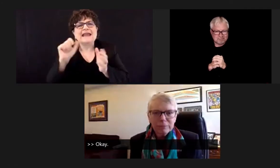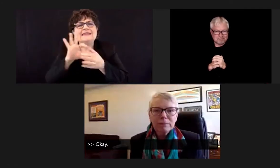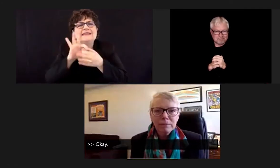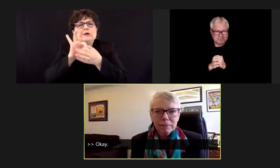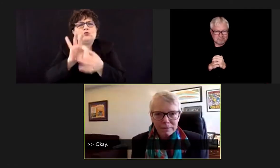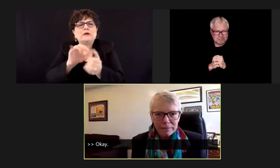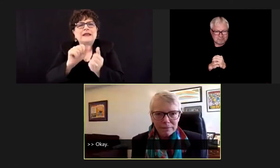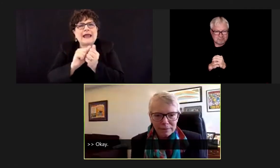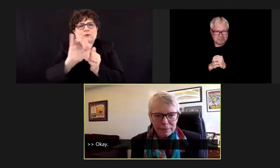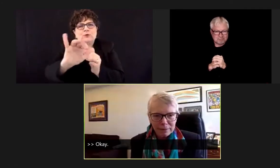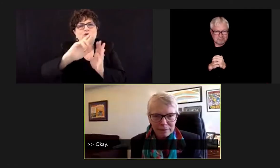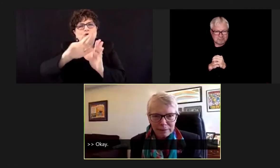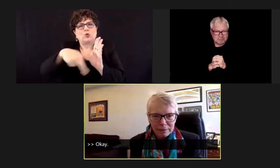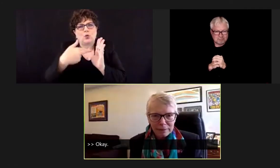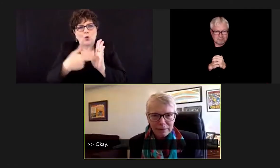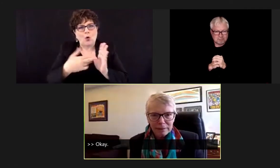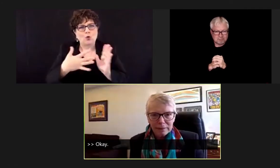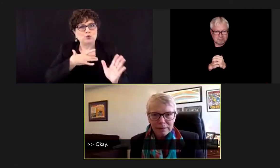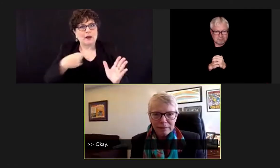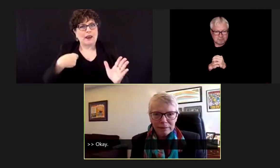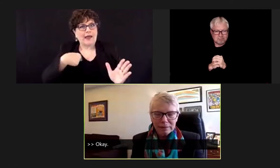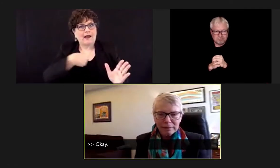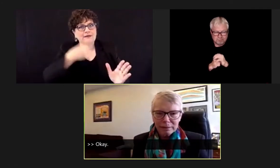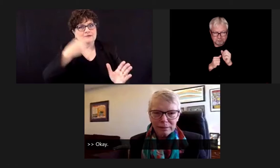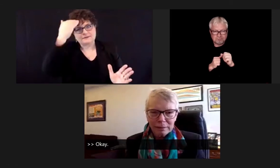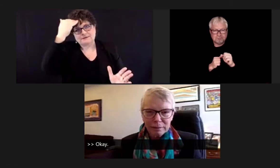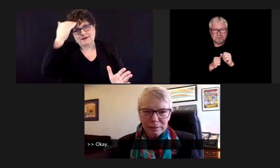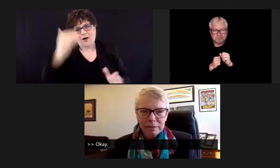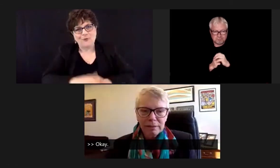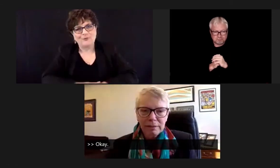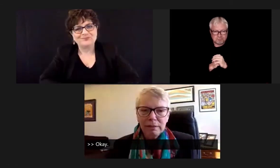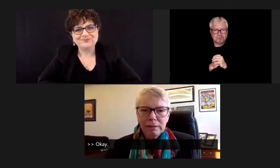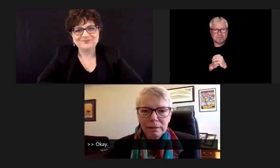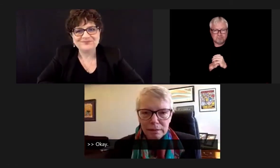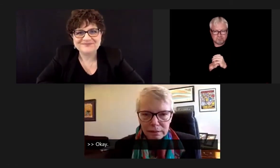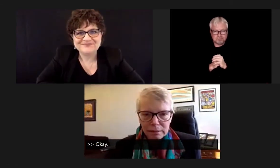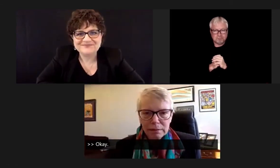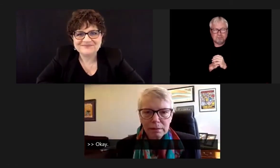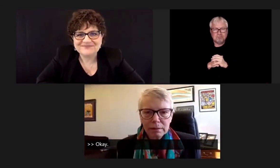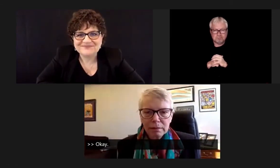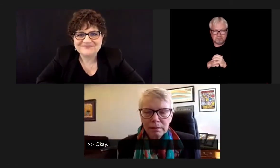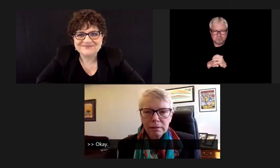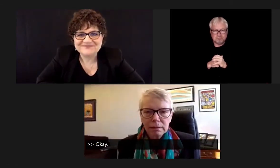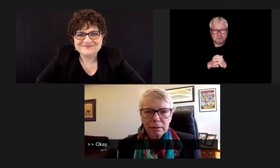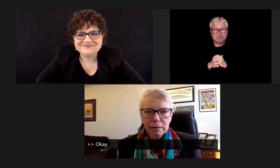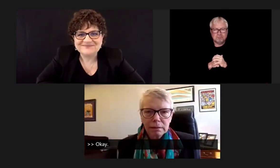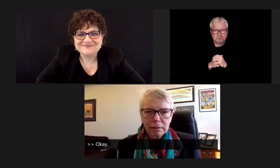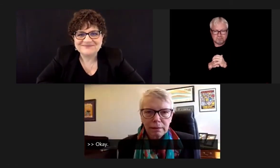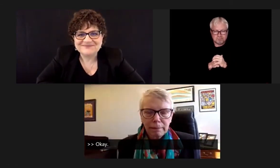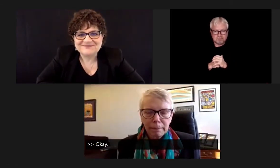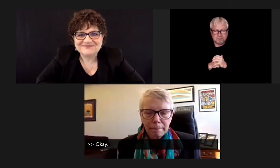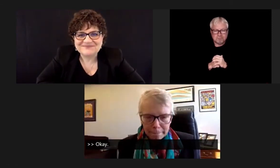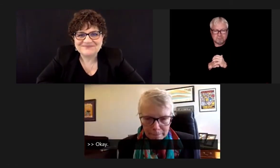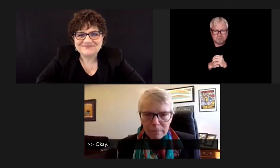yourself and your role, and related to your role, what would you like for us to